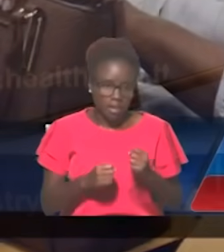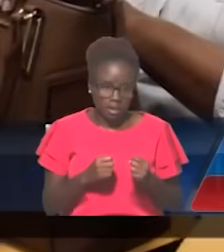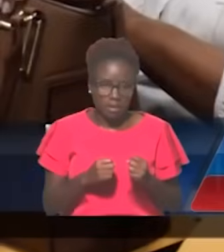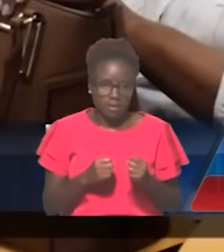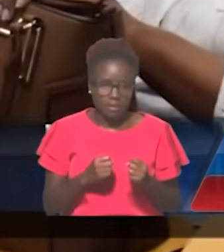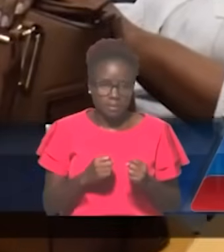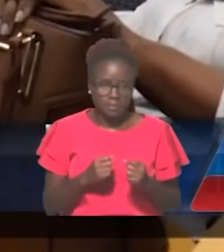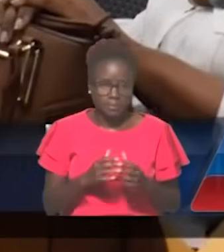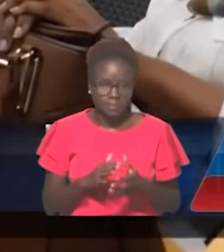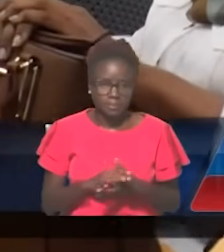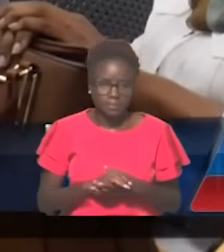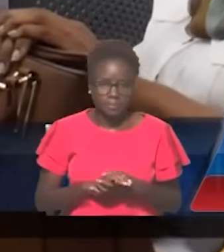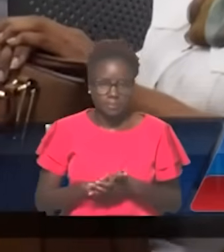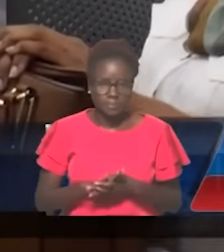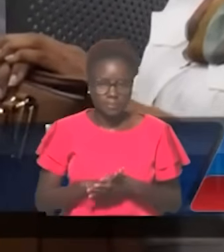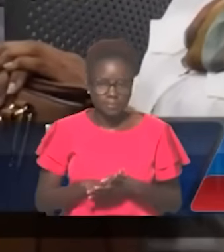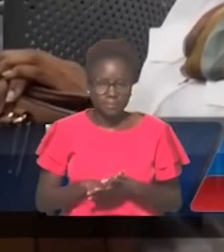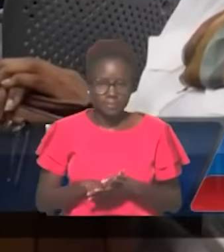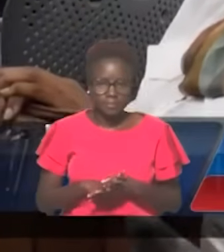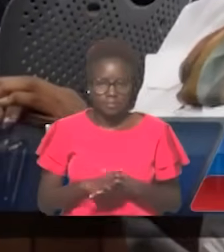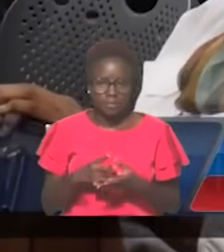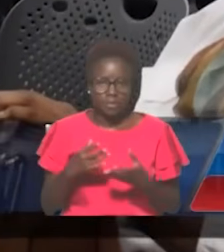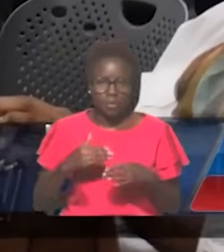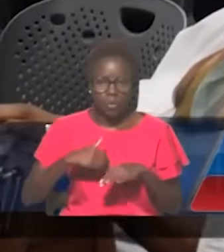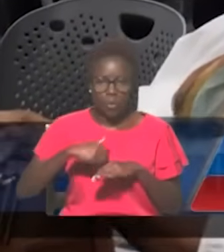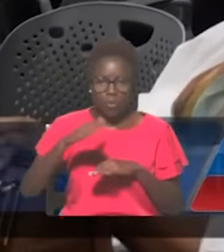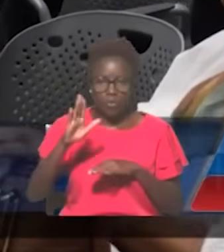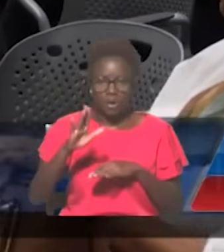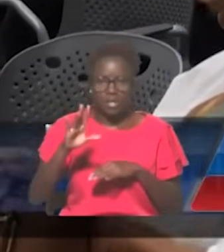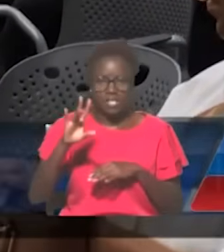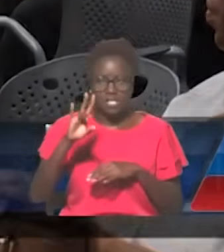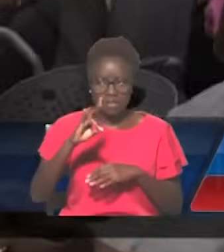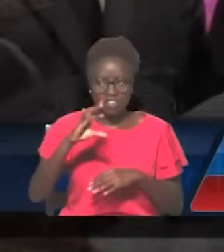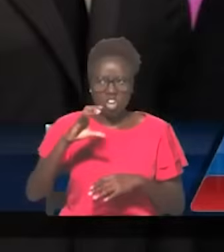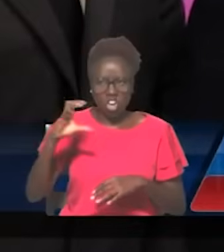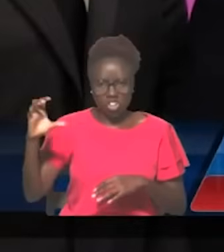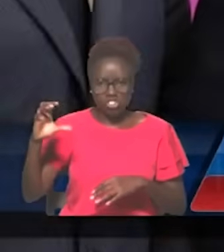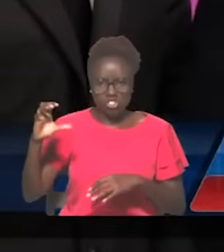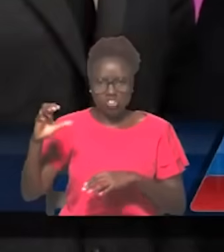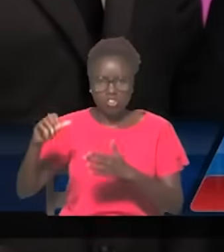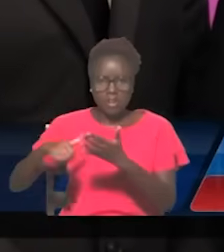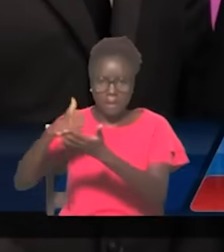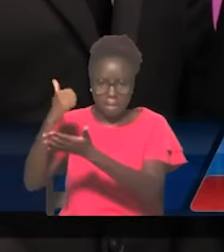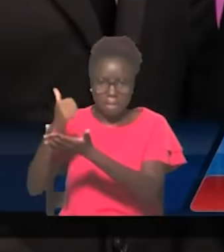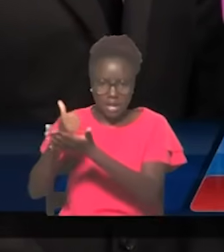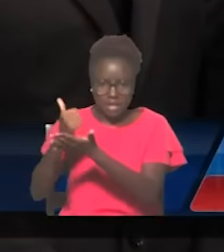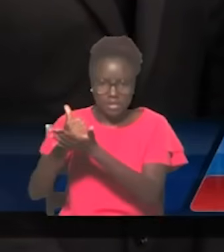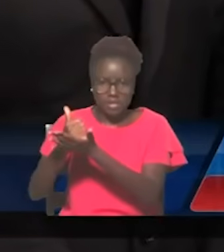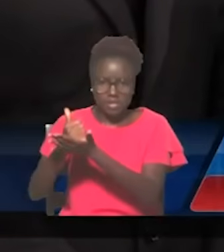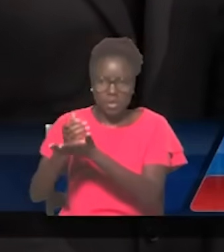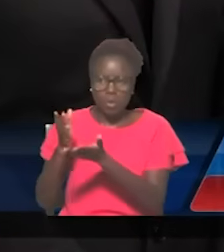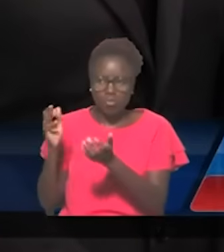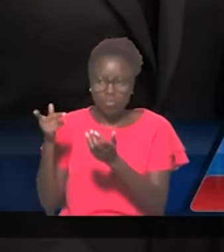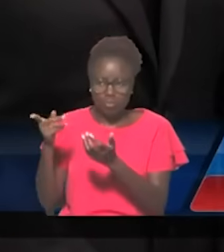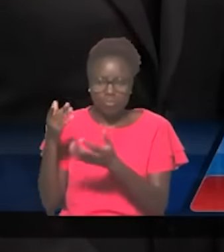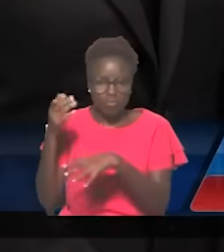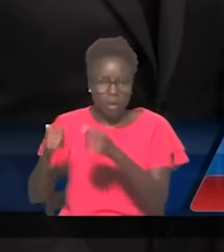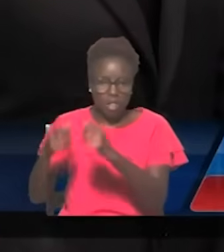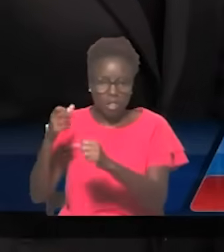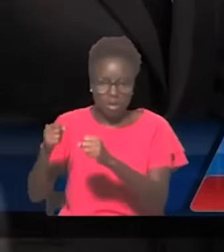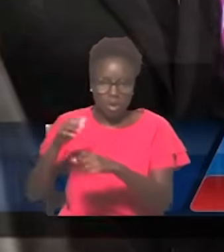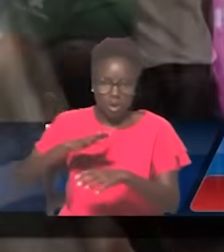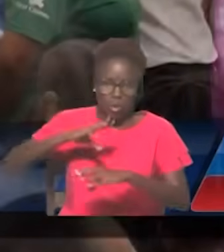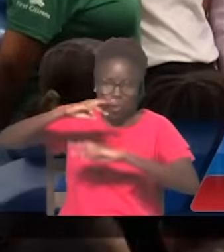circumstance. Minister Bodo said there are currently over 700 milk banks worldwide, and Trinidad and Tobago's facility will position the